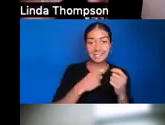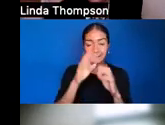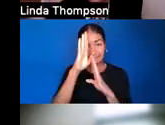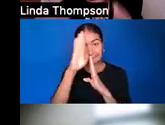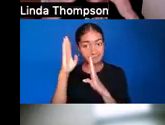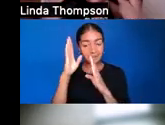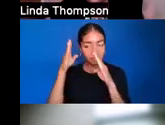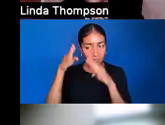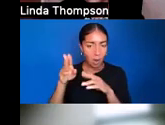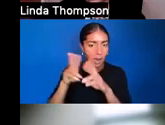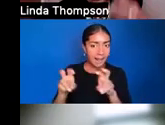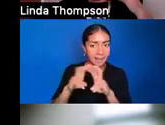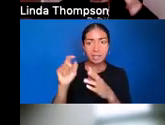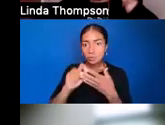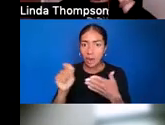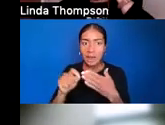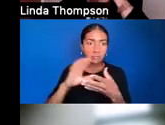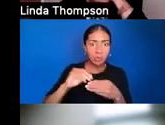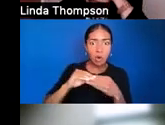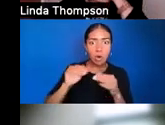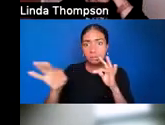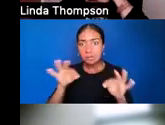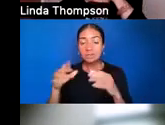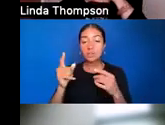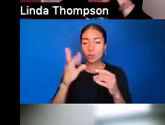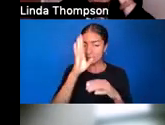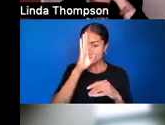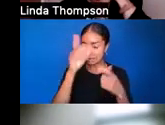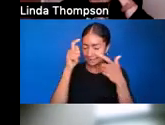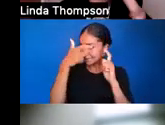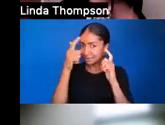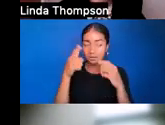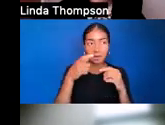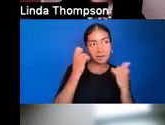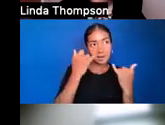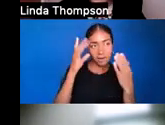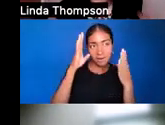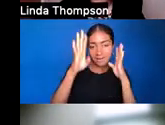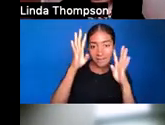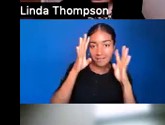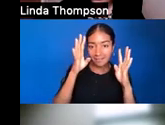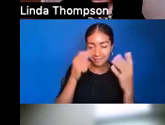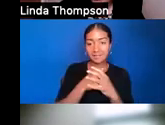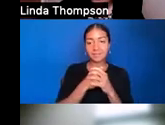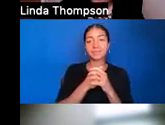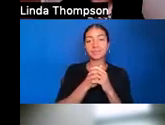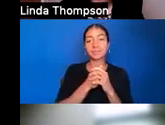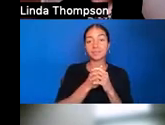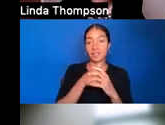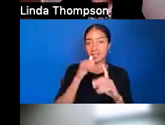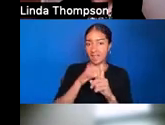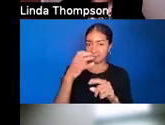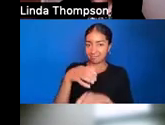and writing everything or talking everything out. You are having to be creative. And that is